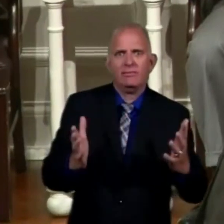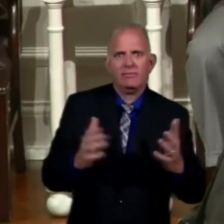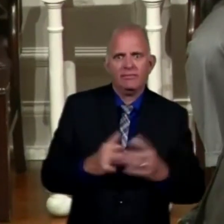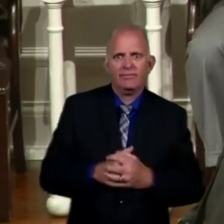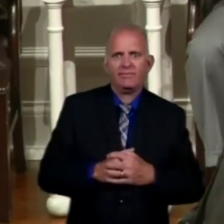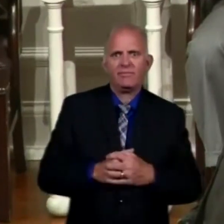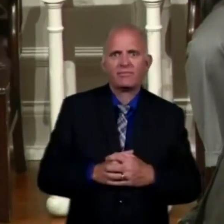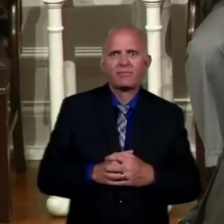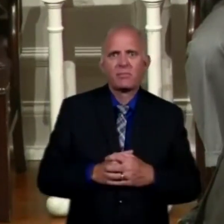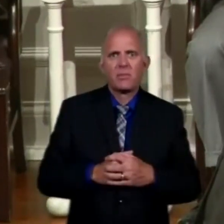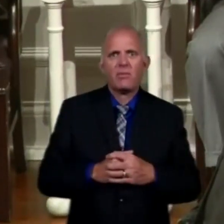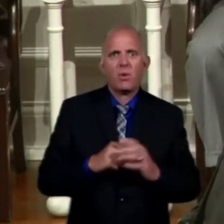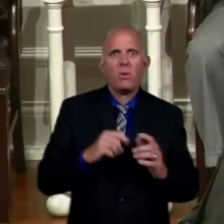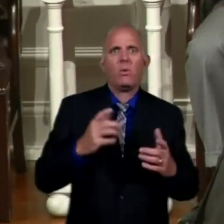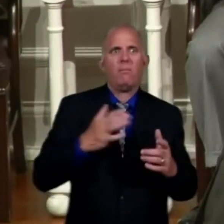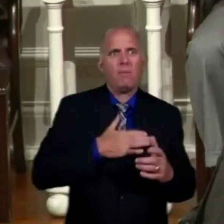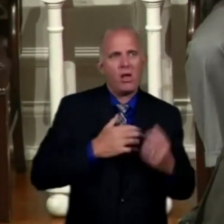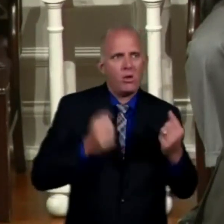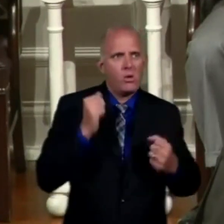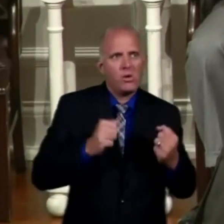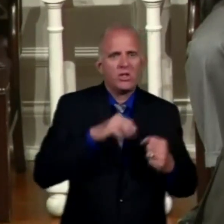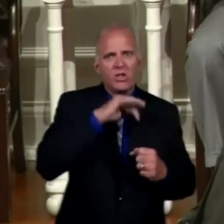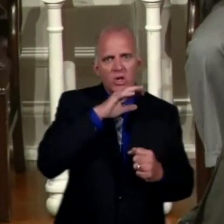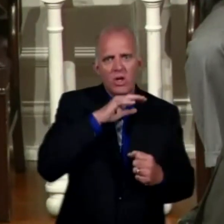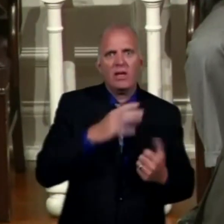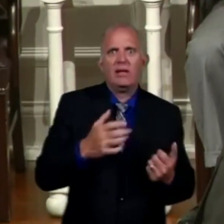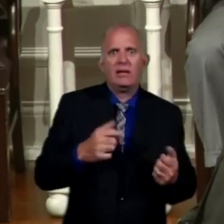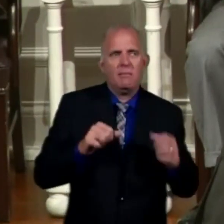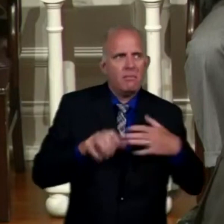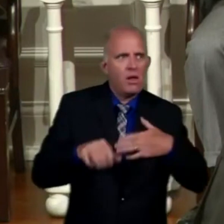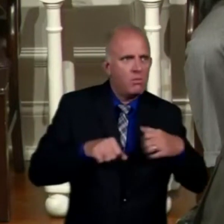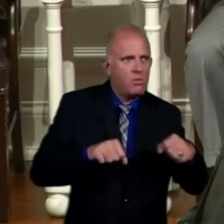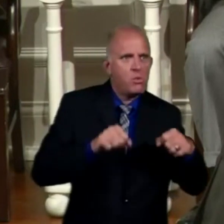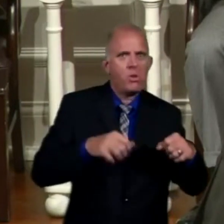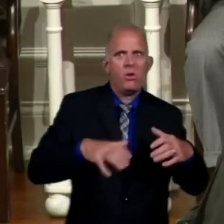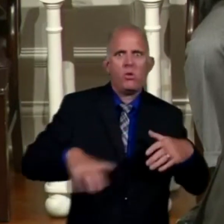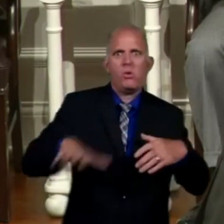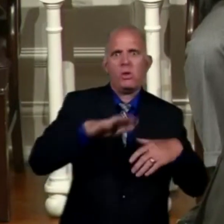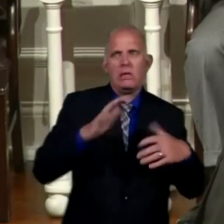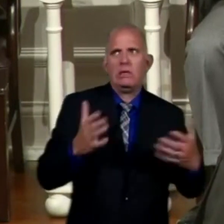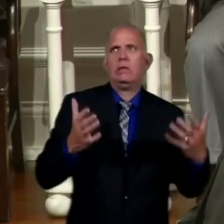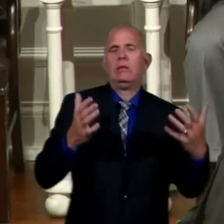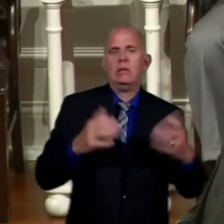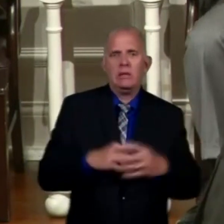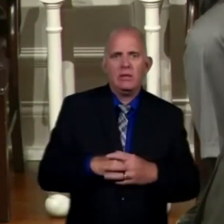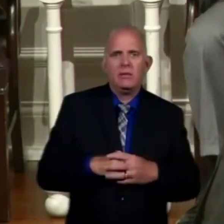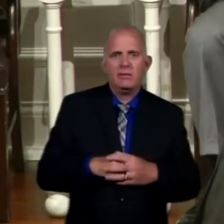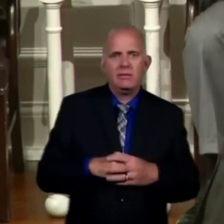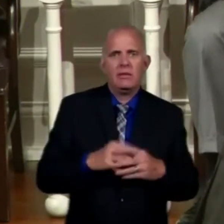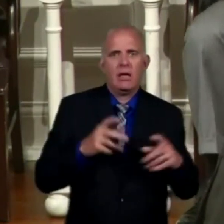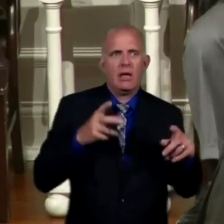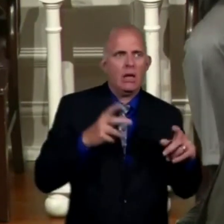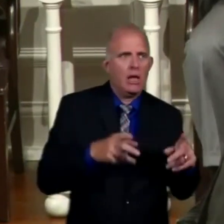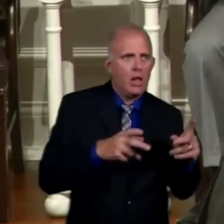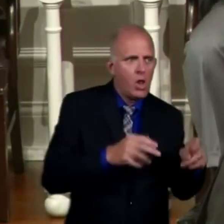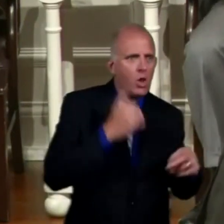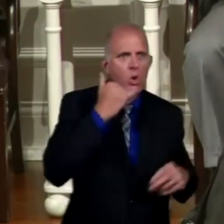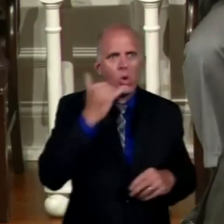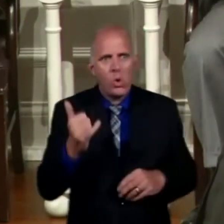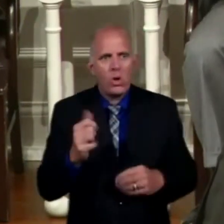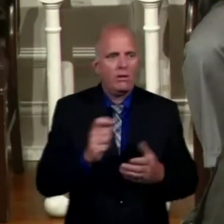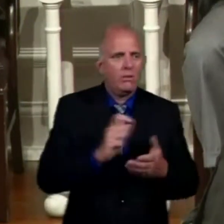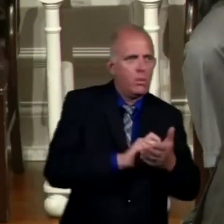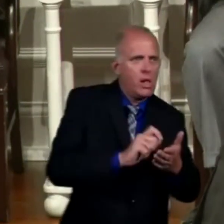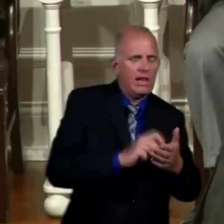I think about my car needs to be clean. I think about my yard needs to be mowed. I think I got to text that person. I got to call that person. I better write that note.